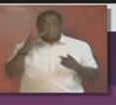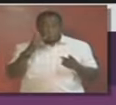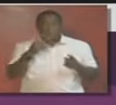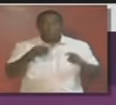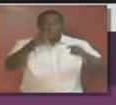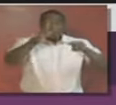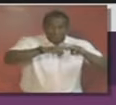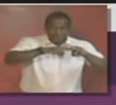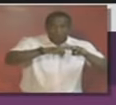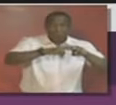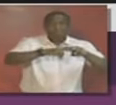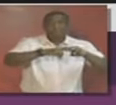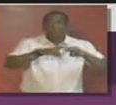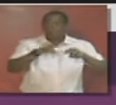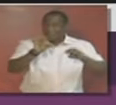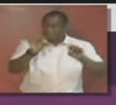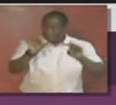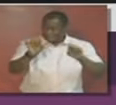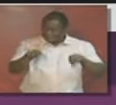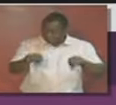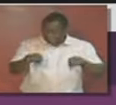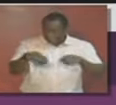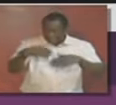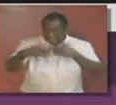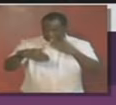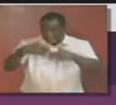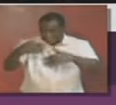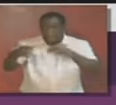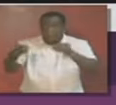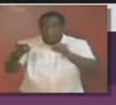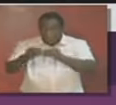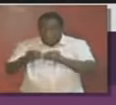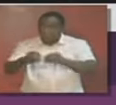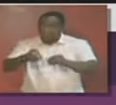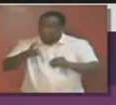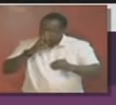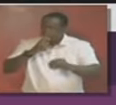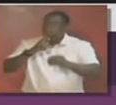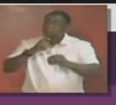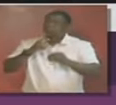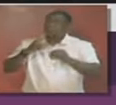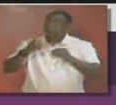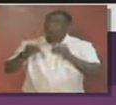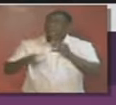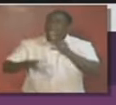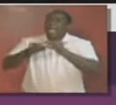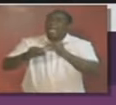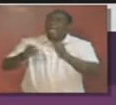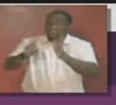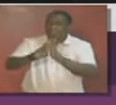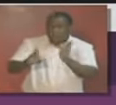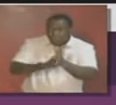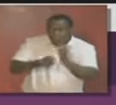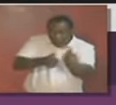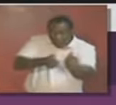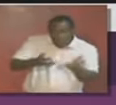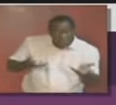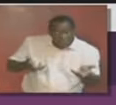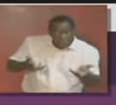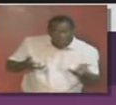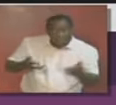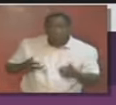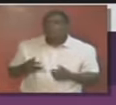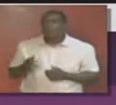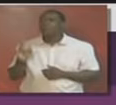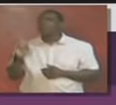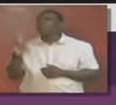will that or can that lead to more restrictions as a result? And my second question, as it relates